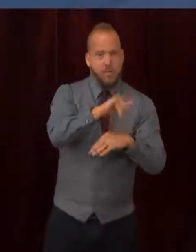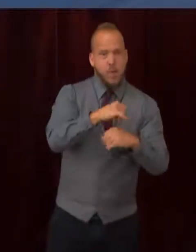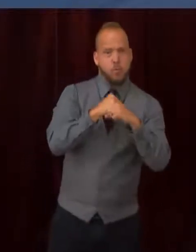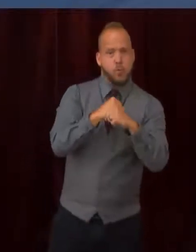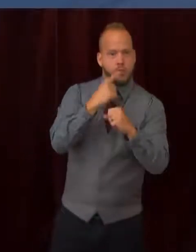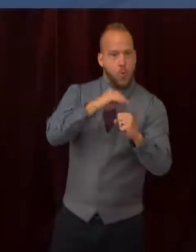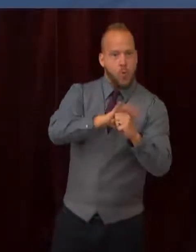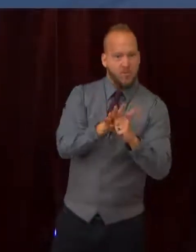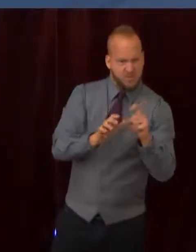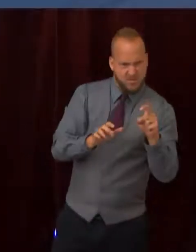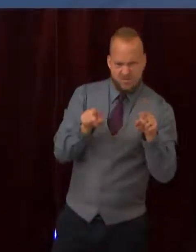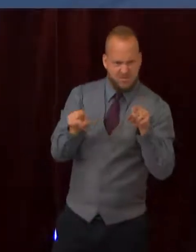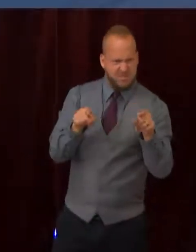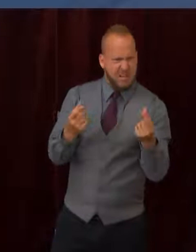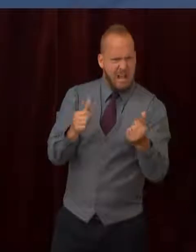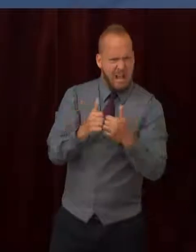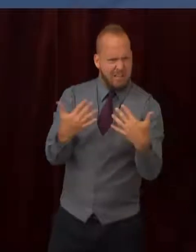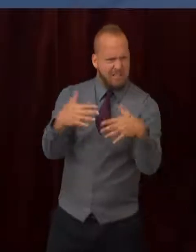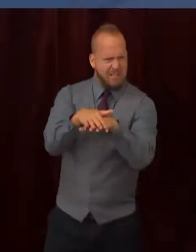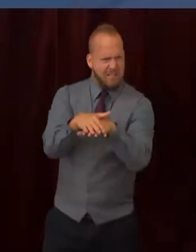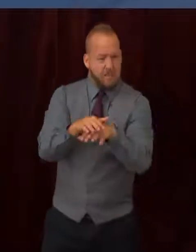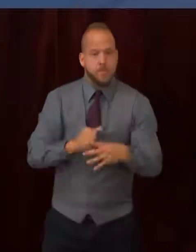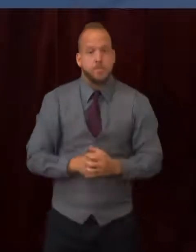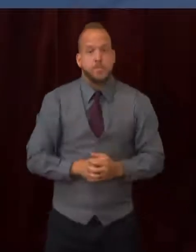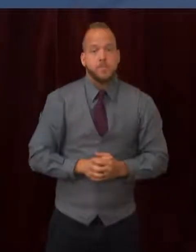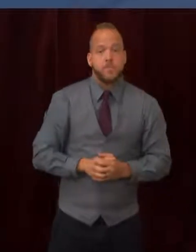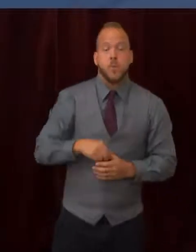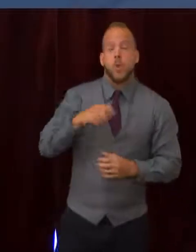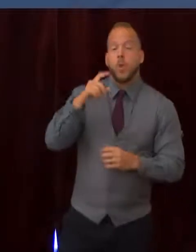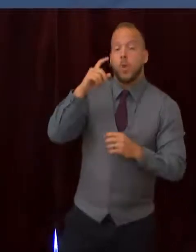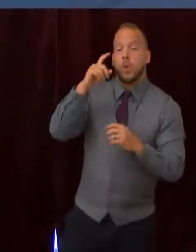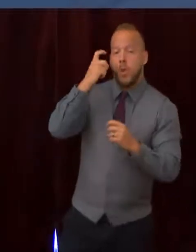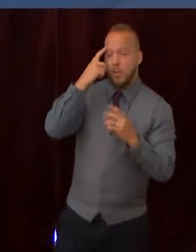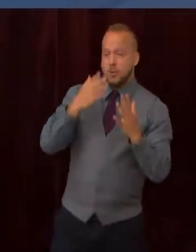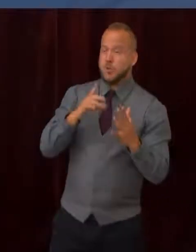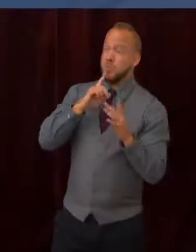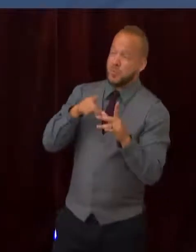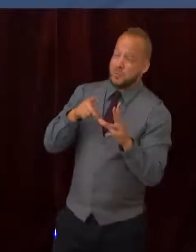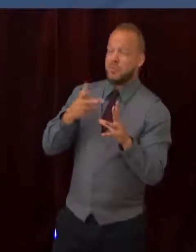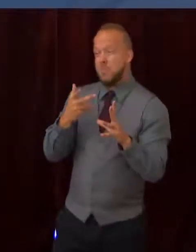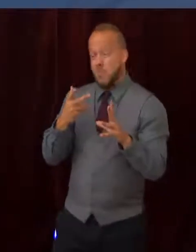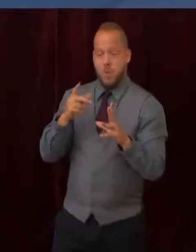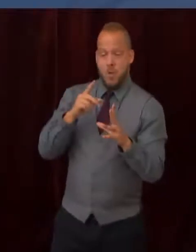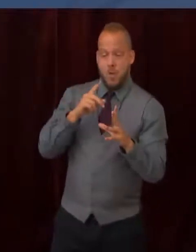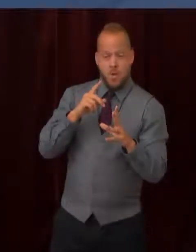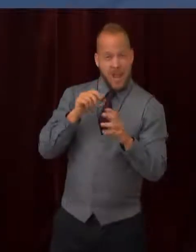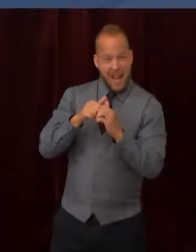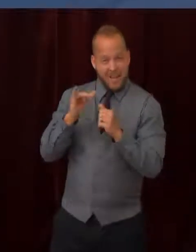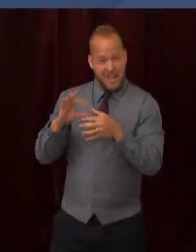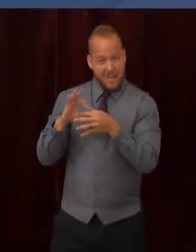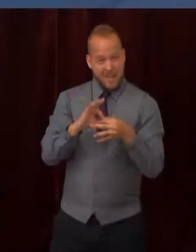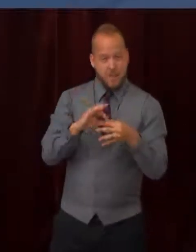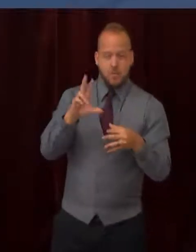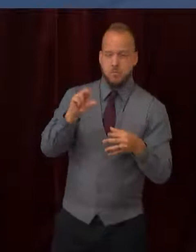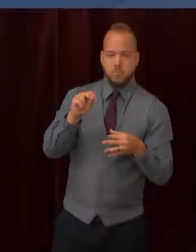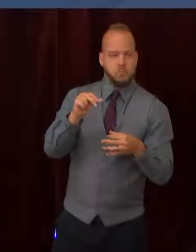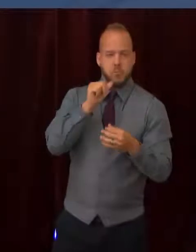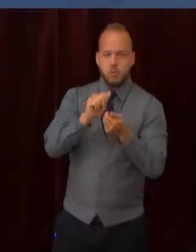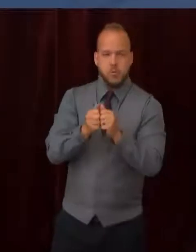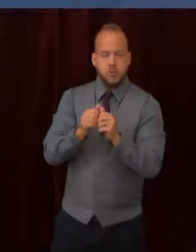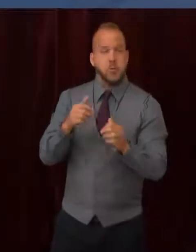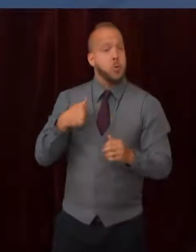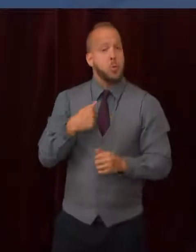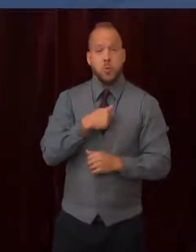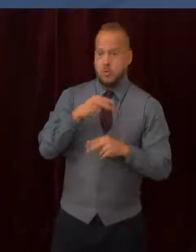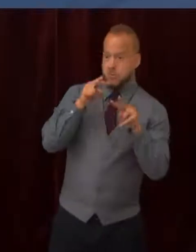the need to have all our efforts to be inculcated with the desire to reduce inequity that we